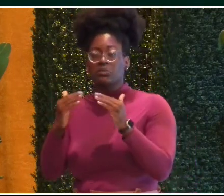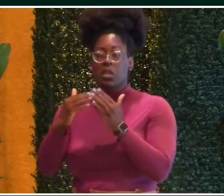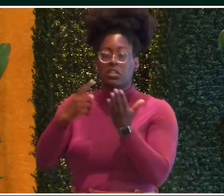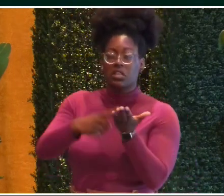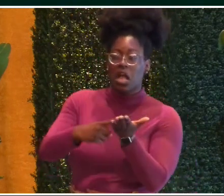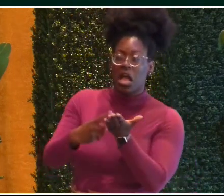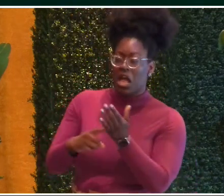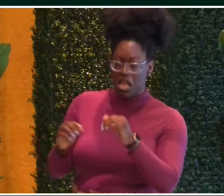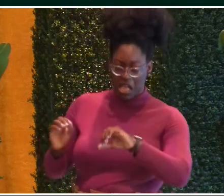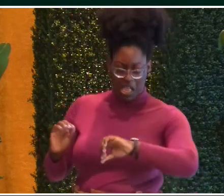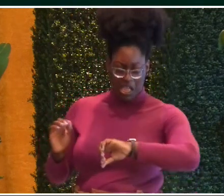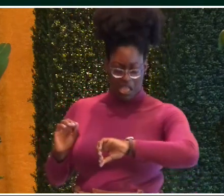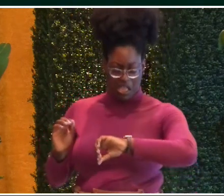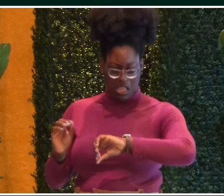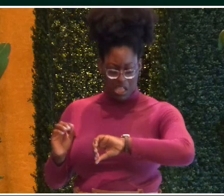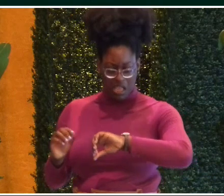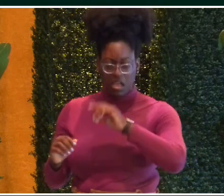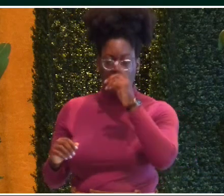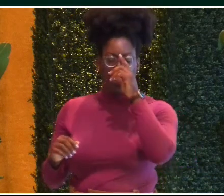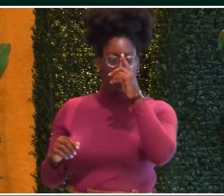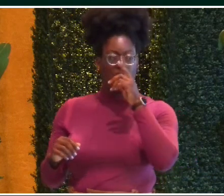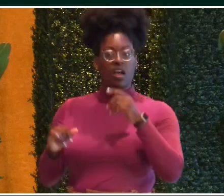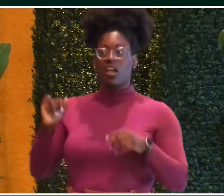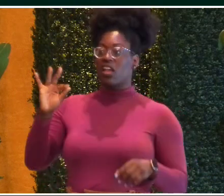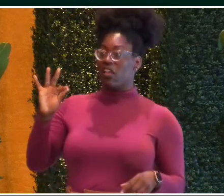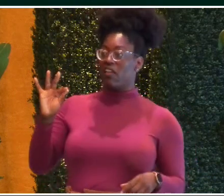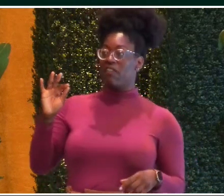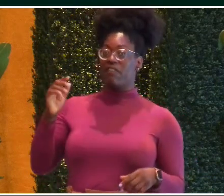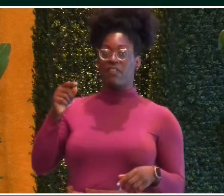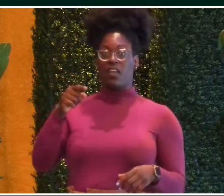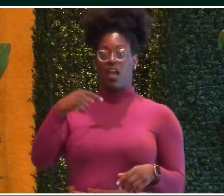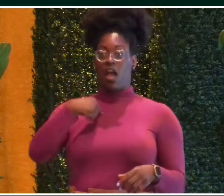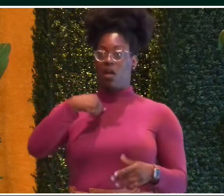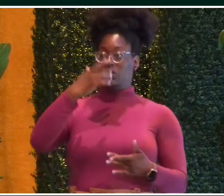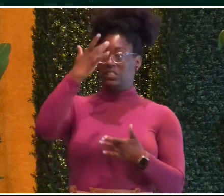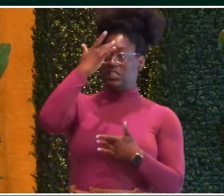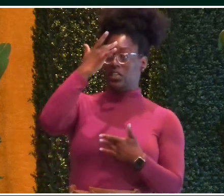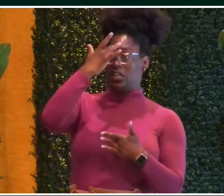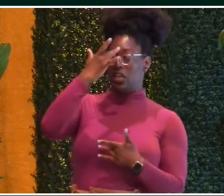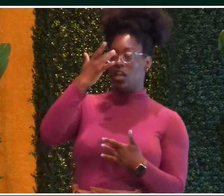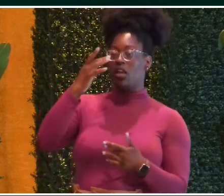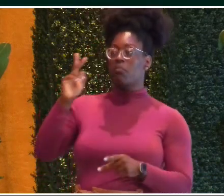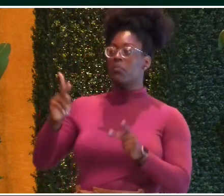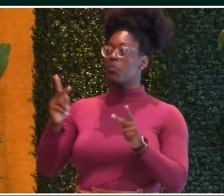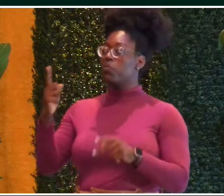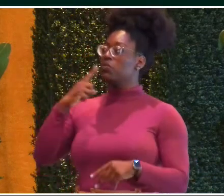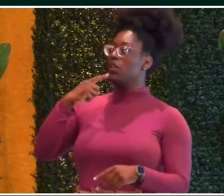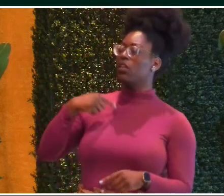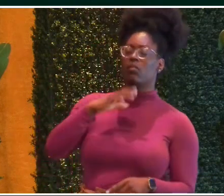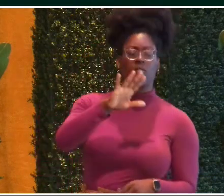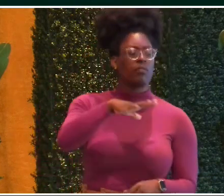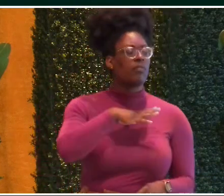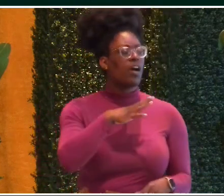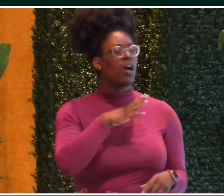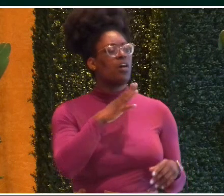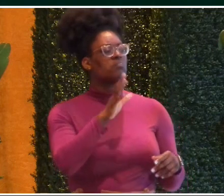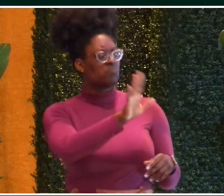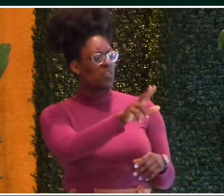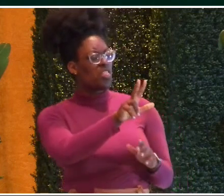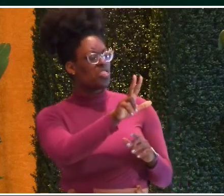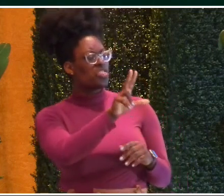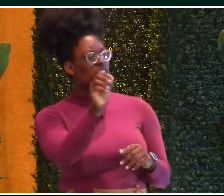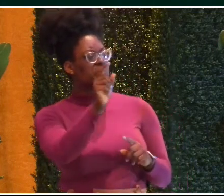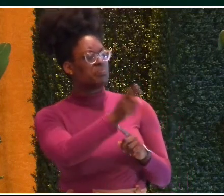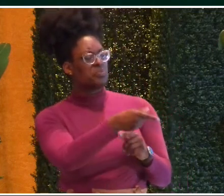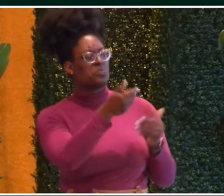a half an hour and then come back later, right? Like, you did not have that. We did not have language about trans folks. I grew up with trans folks who didn't